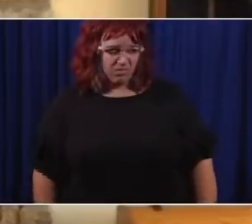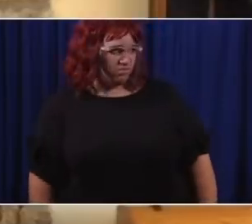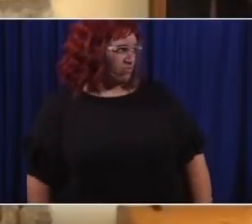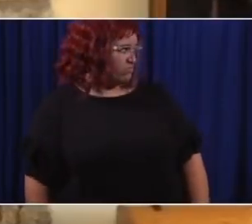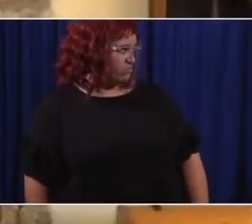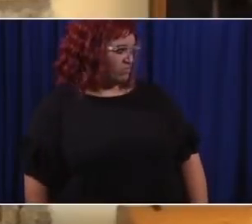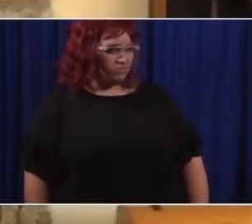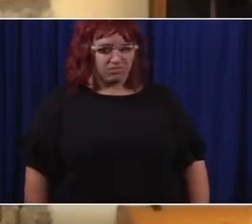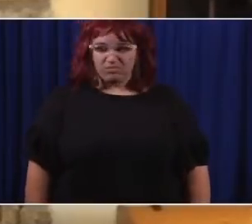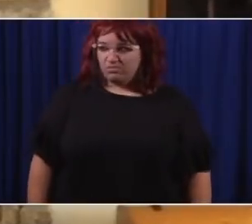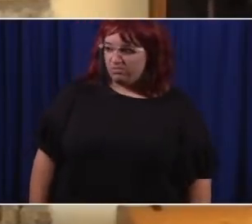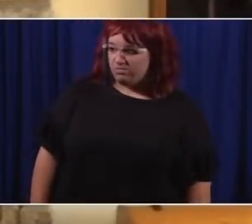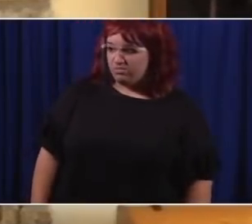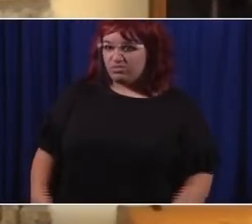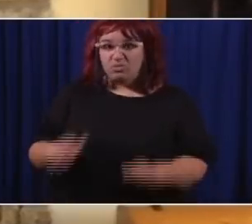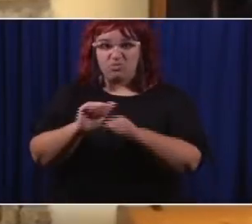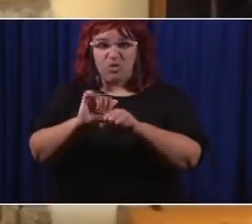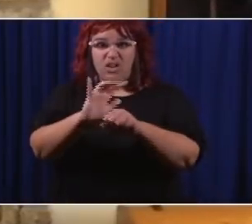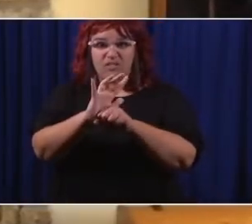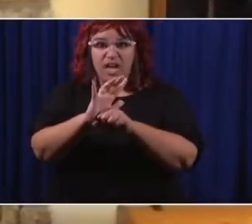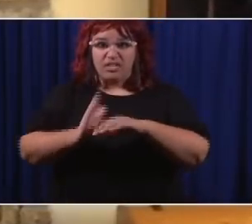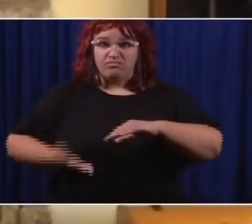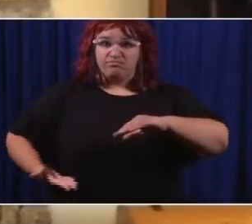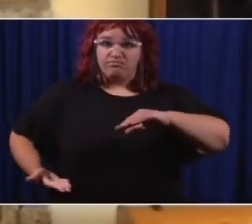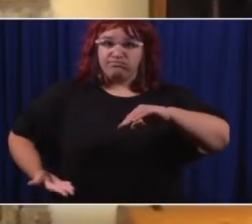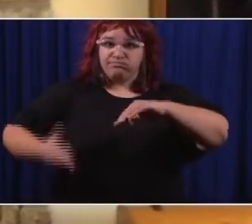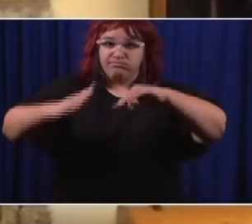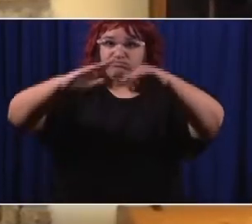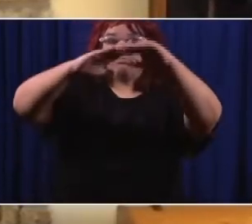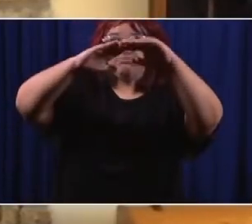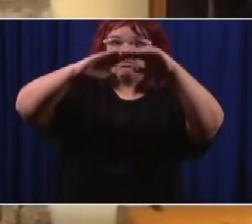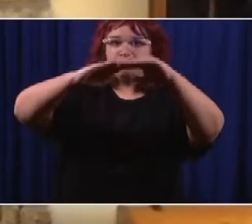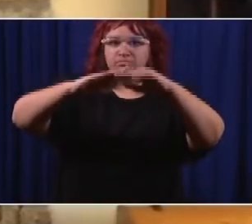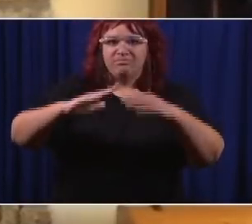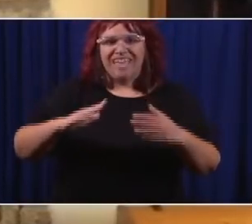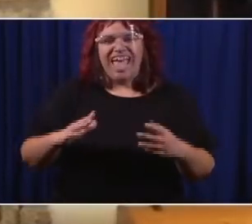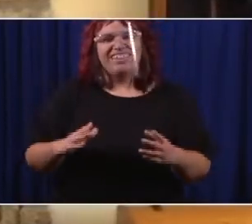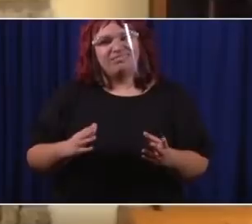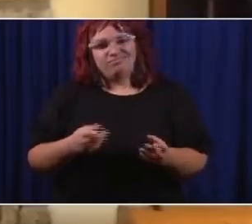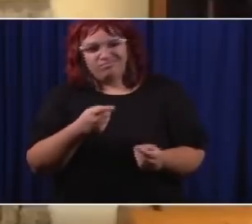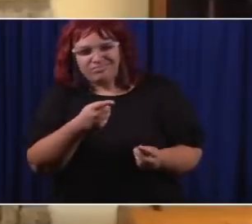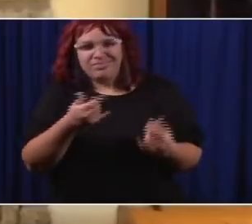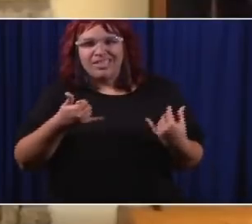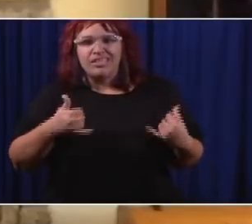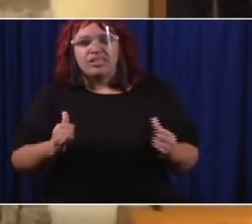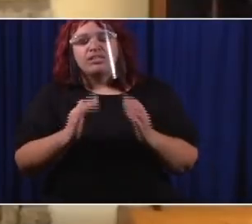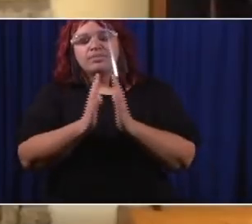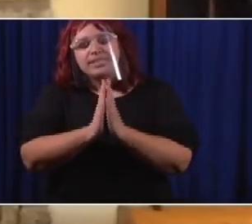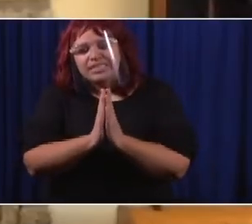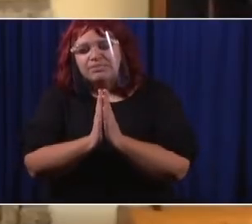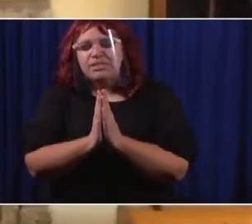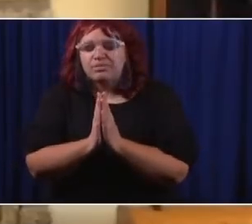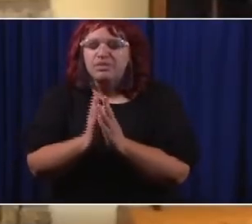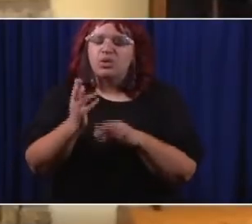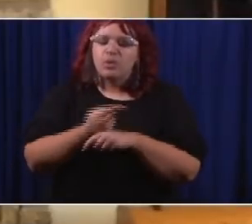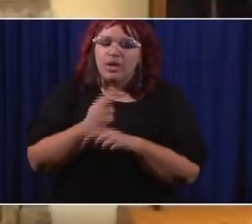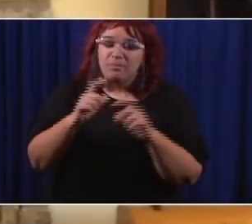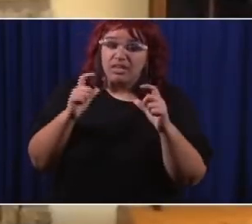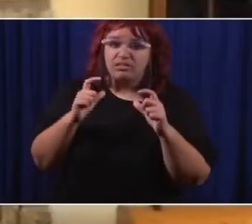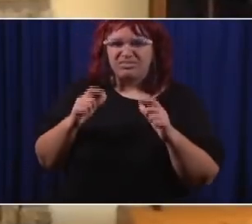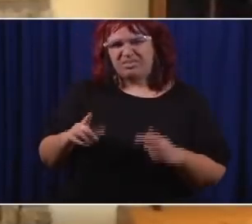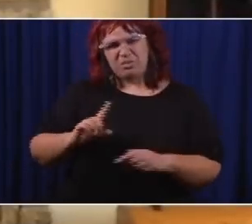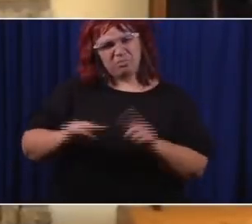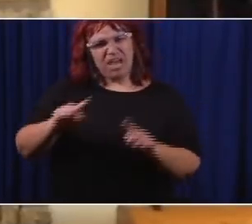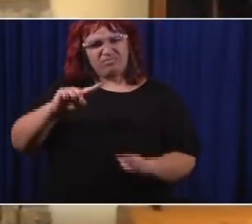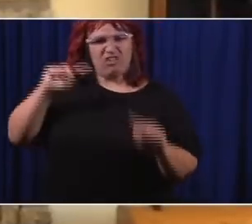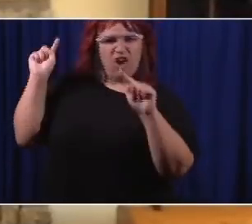again, and you have to make the same plea. Why not hold Ohioans accountable for a mandate they're supposed to be following if encouraging masking is your